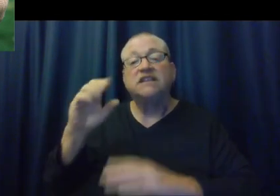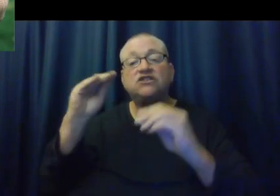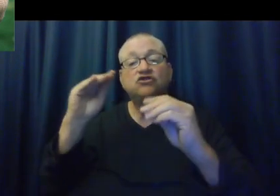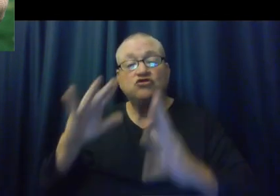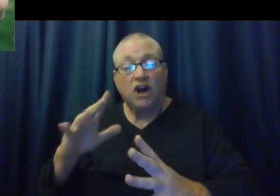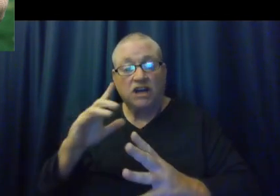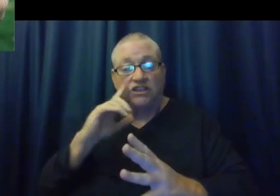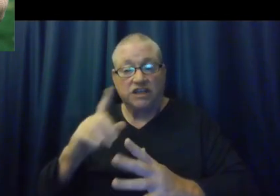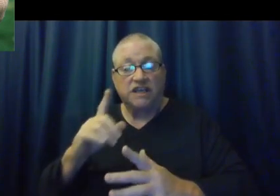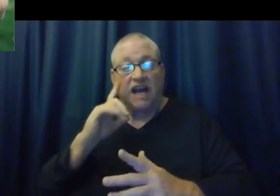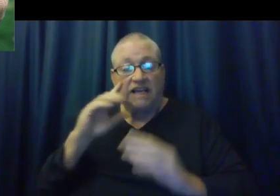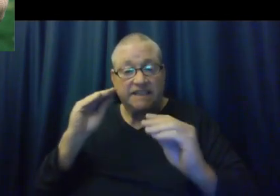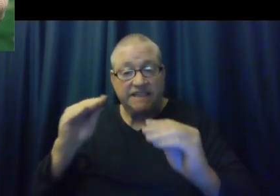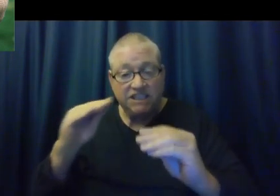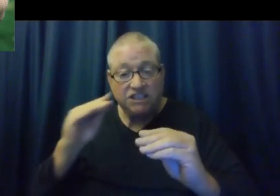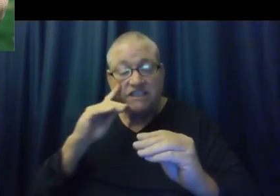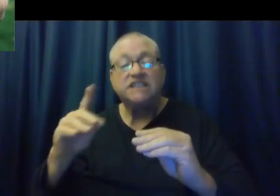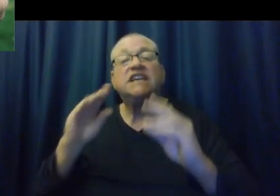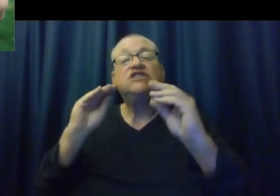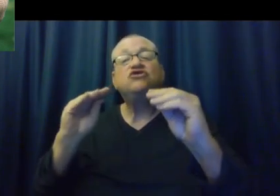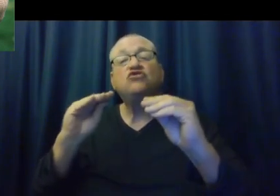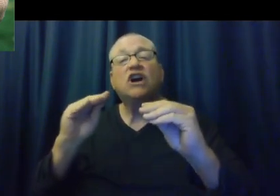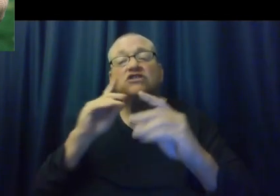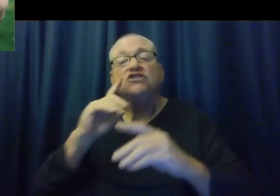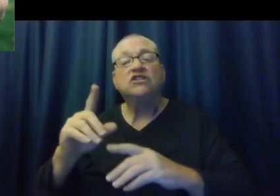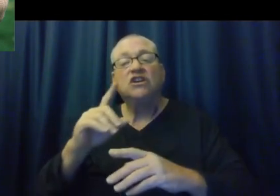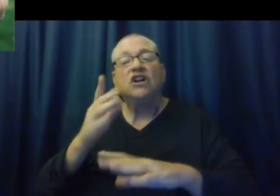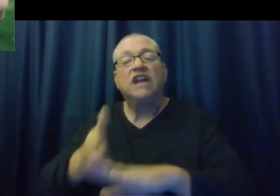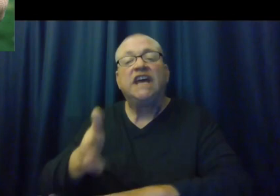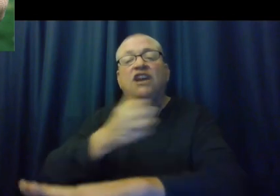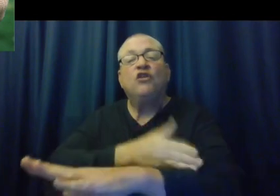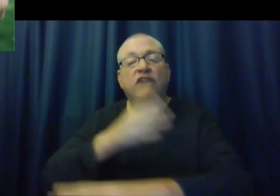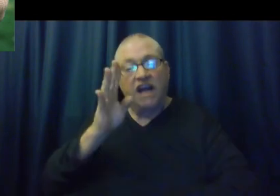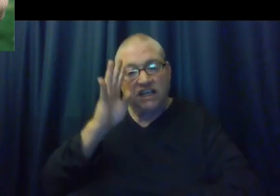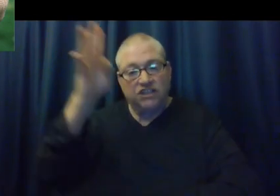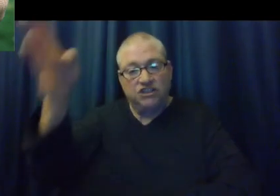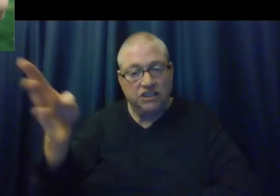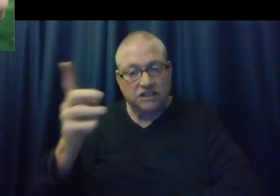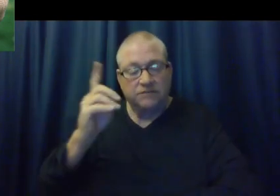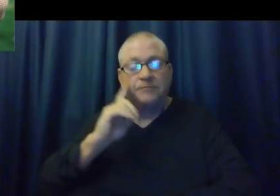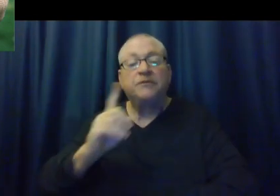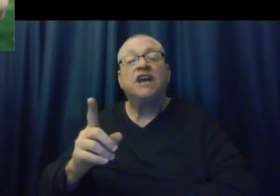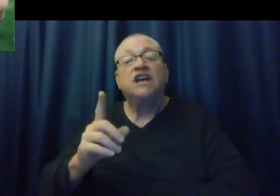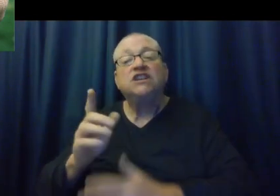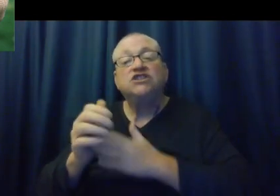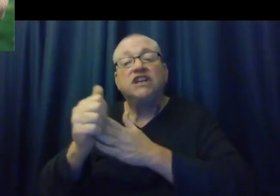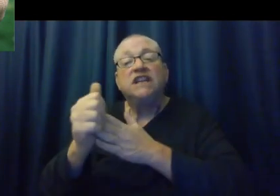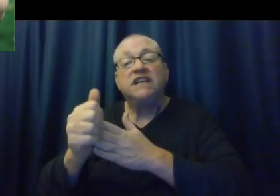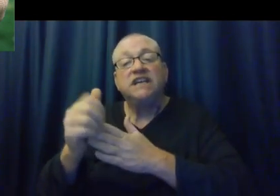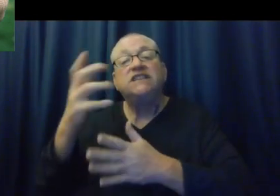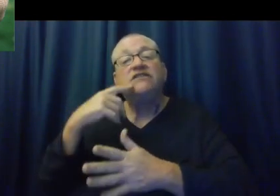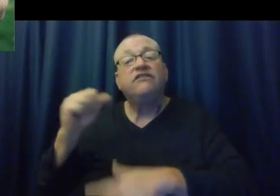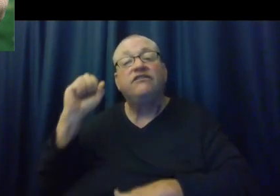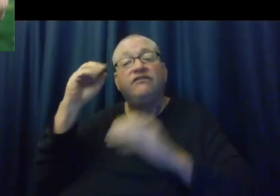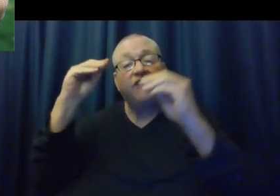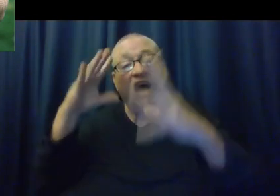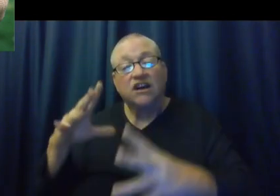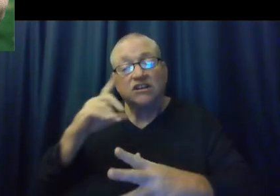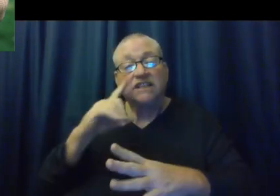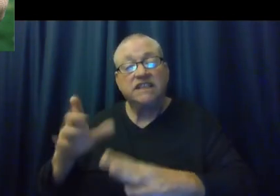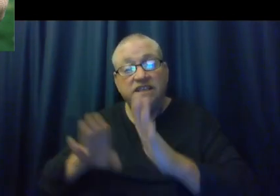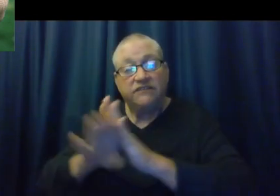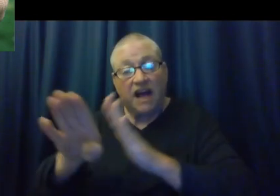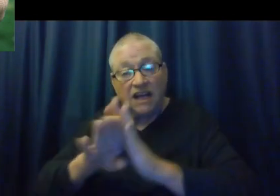Learning, and Technology Division and directs the Center for Instructional Innovation, WWU's Teaching and Learning Center. She leads